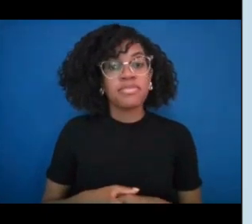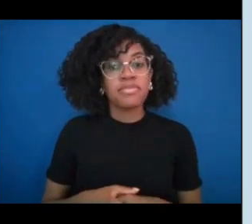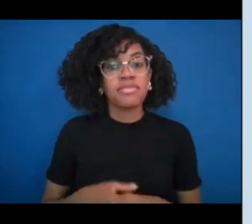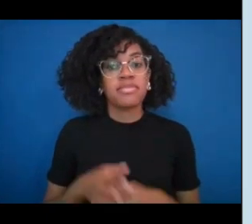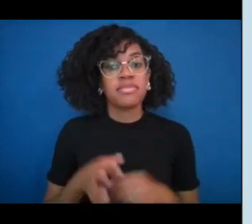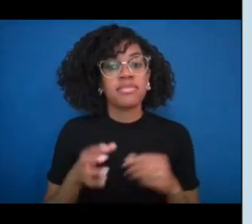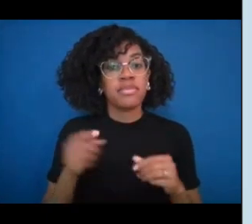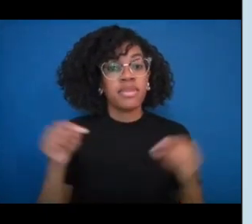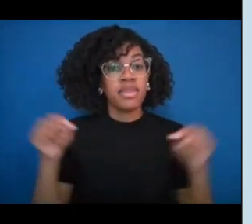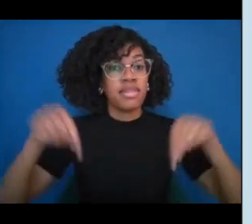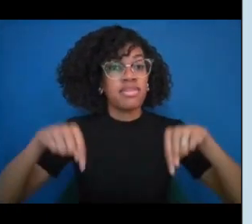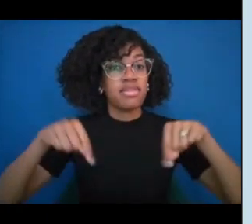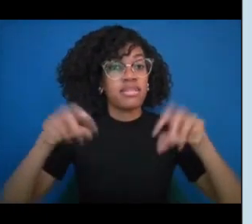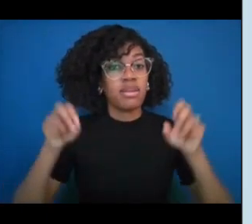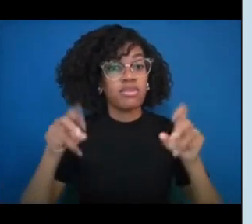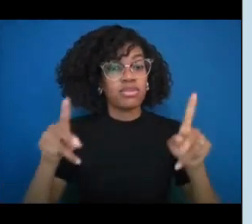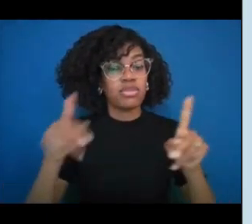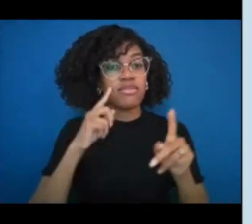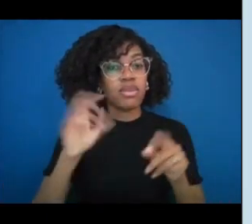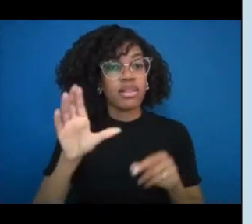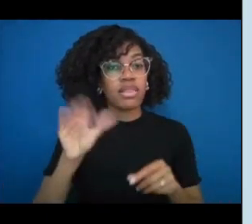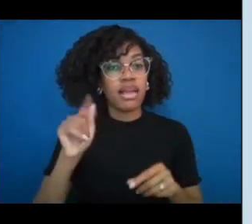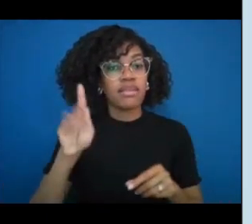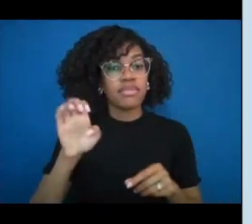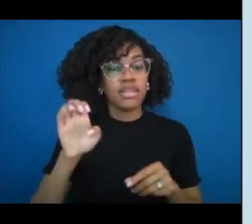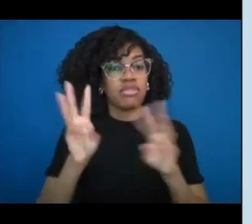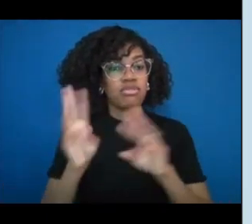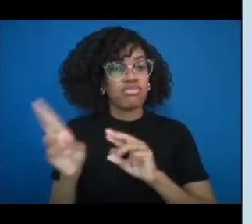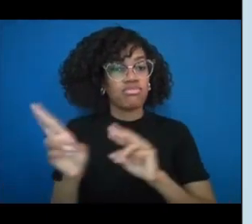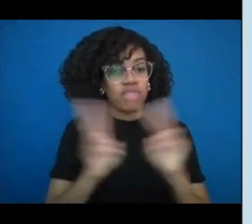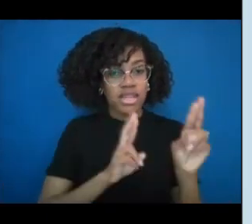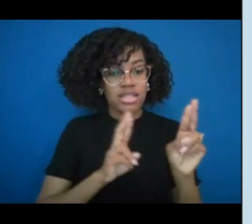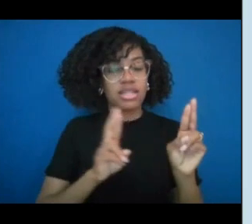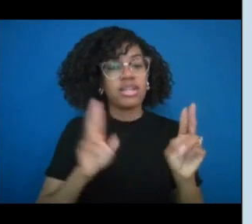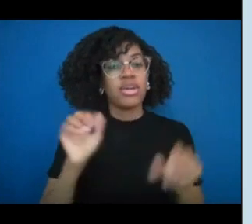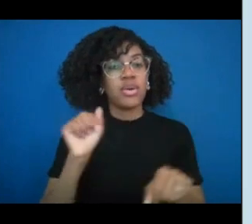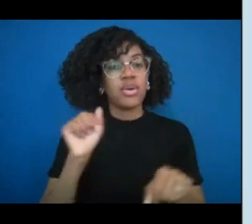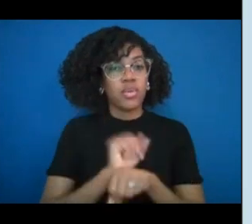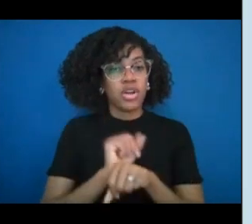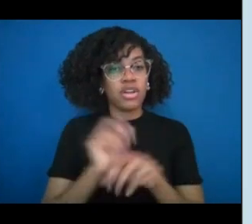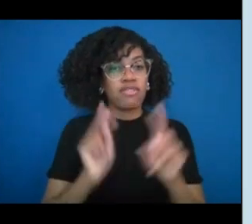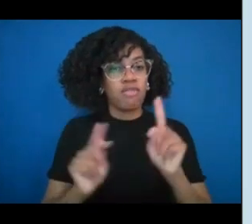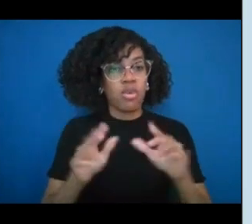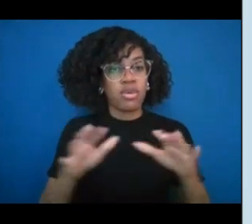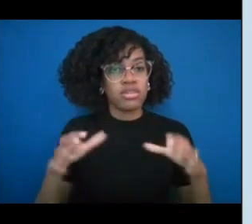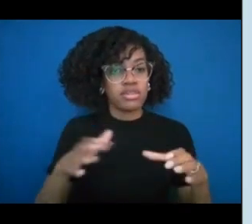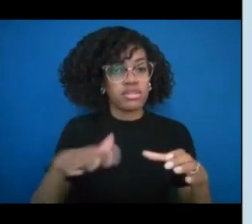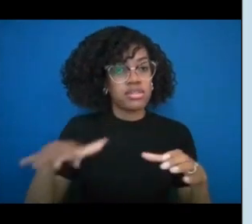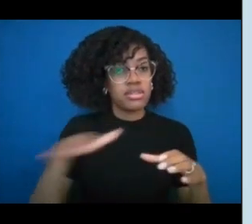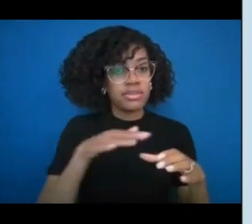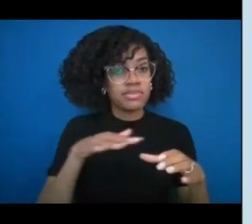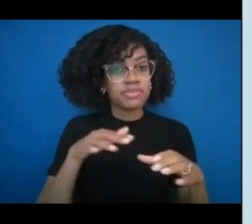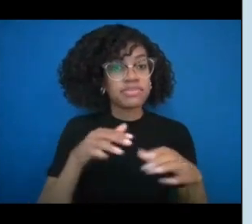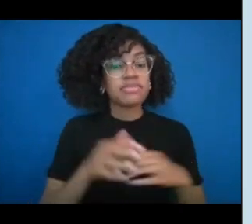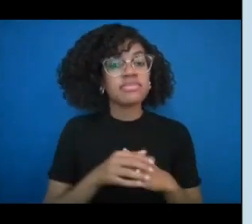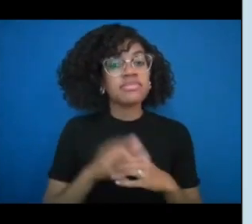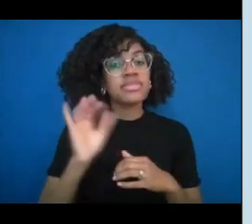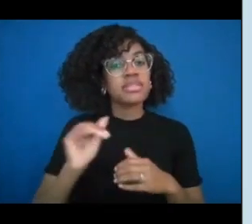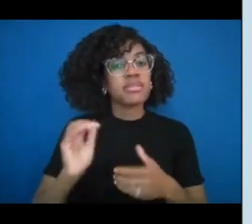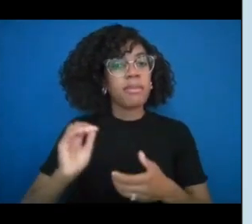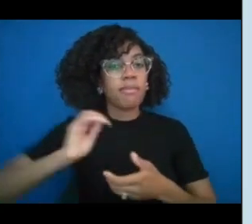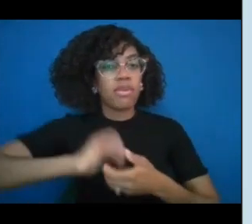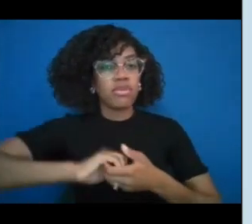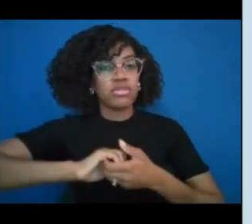opportunity for climate-ready workforce is a partnership among multiple parts of